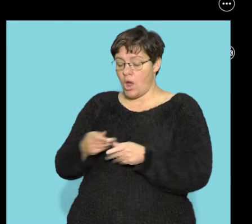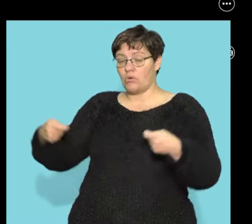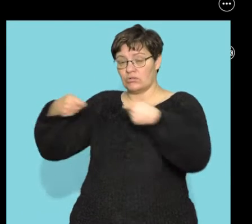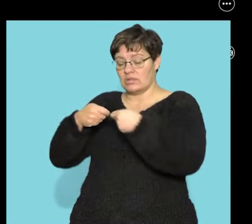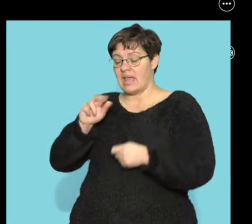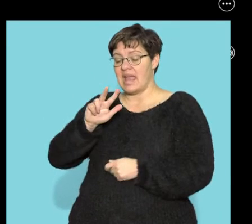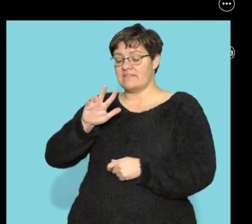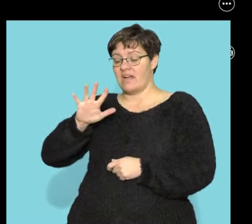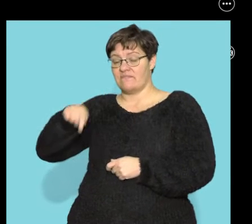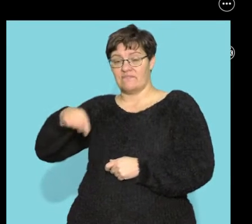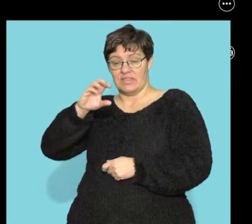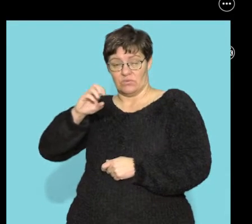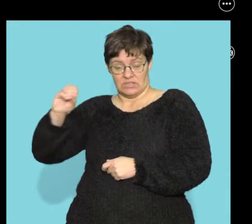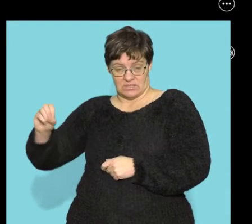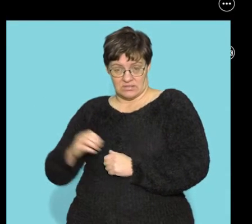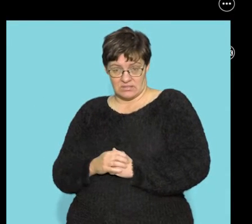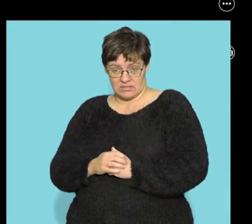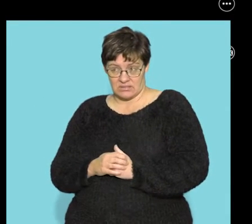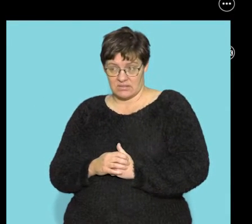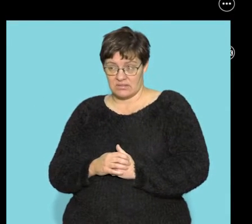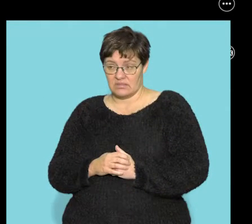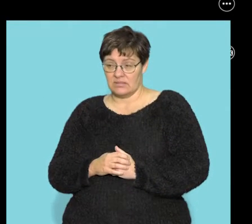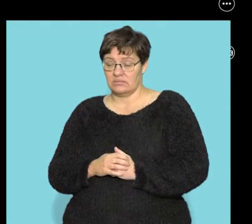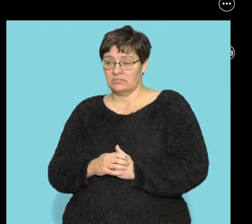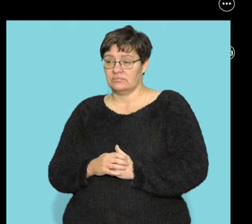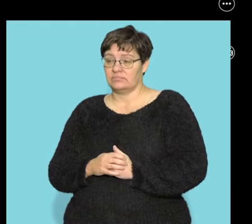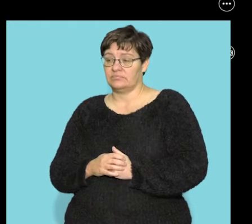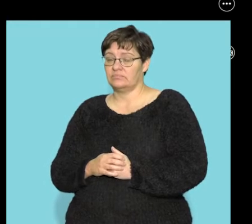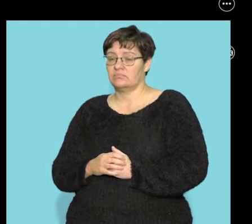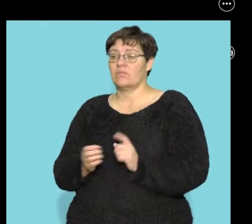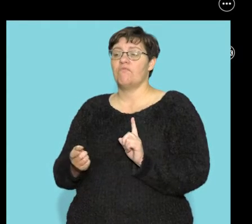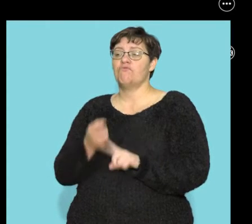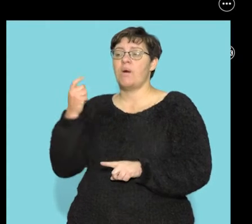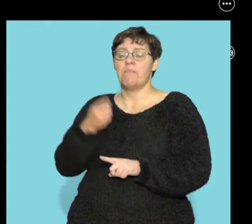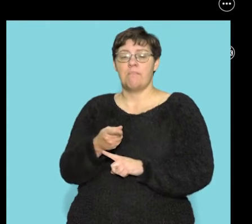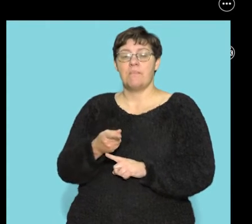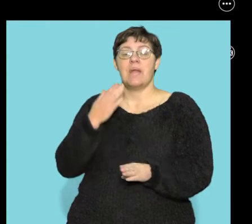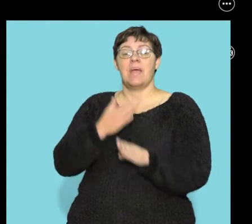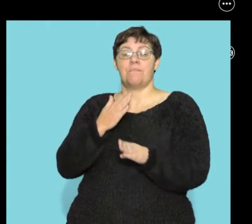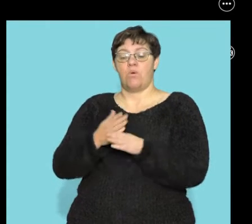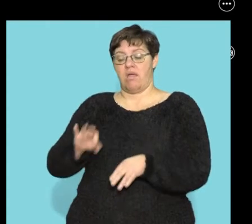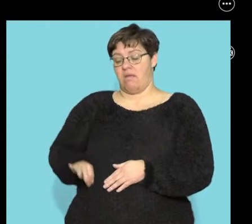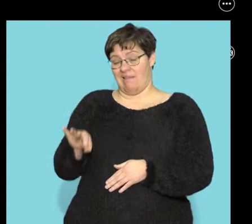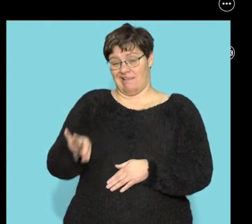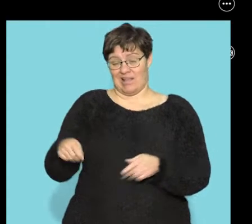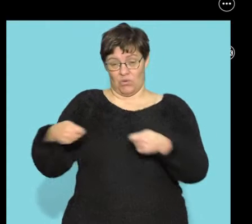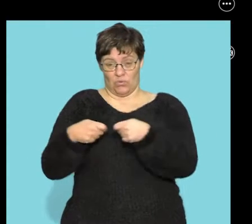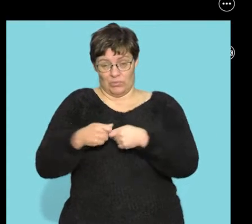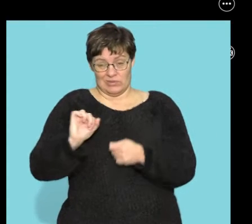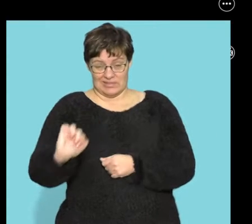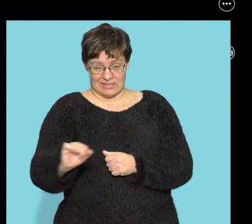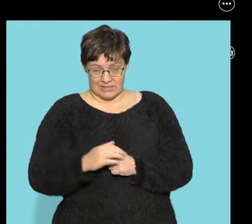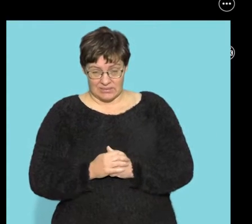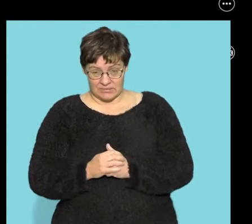was the 85,000. Again, your 85,000 coming from your employer contributions. Here